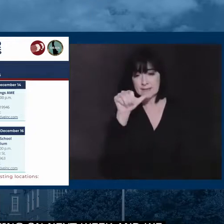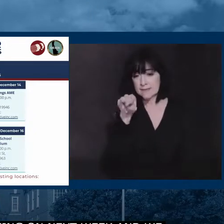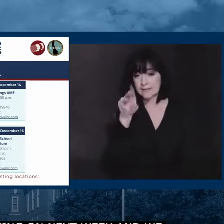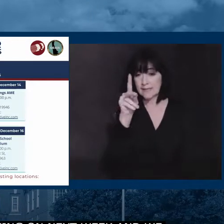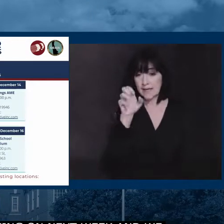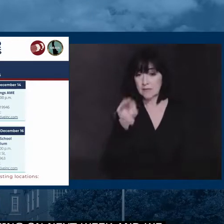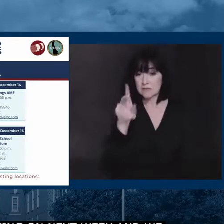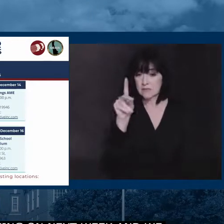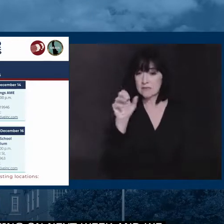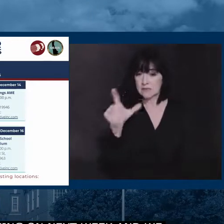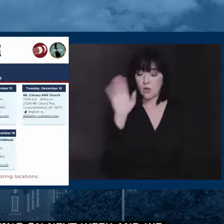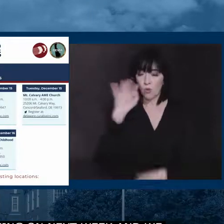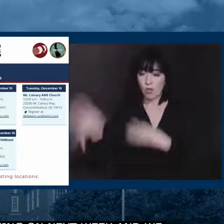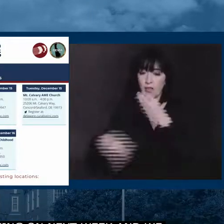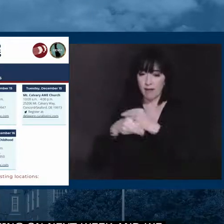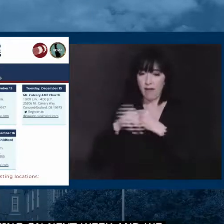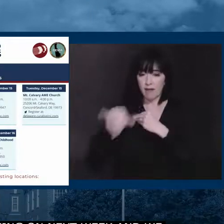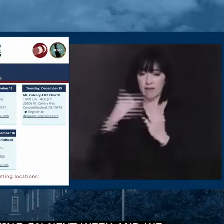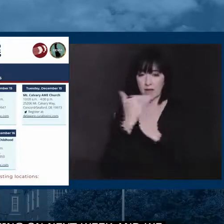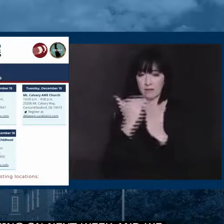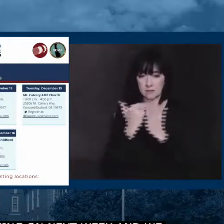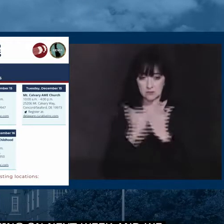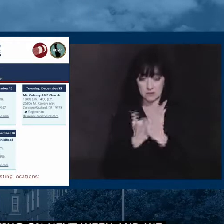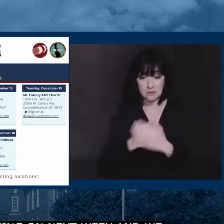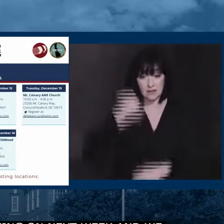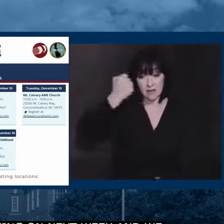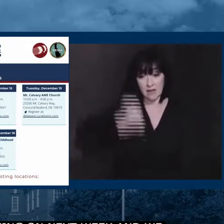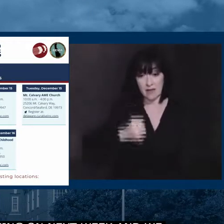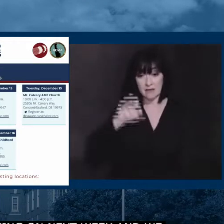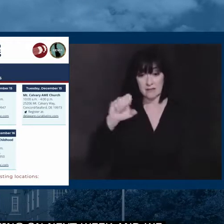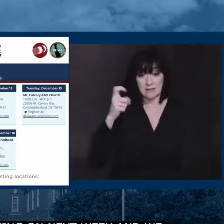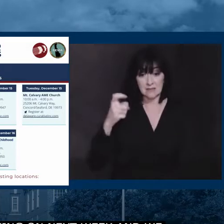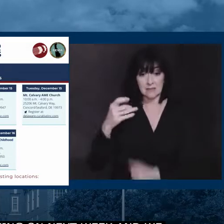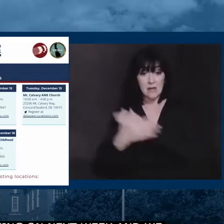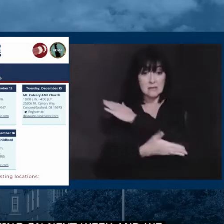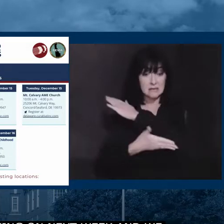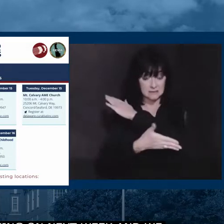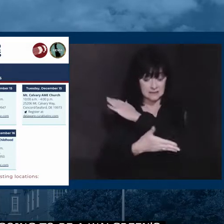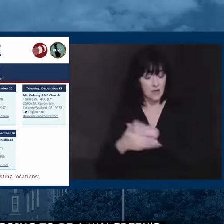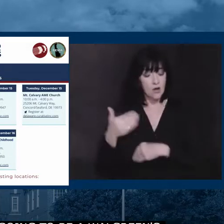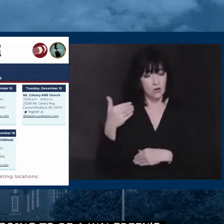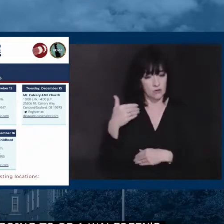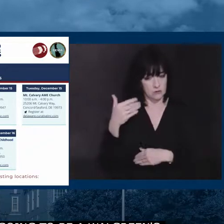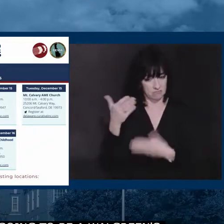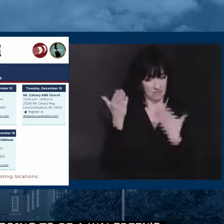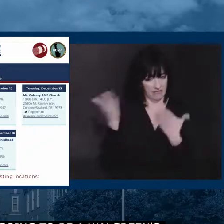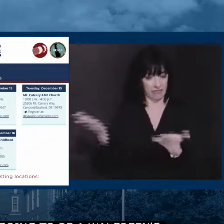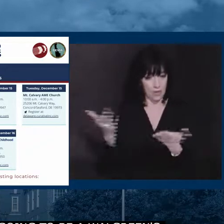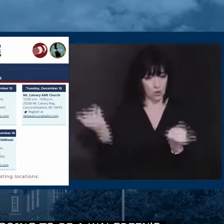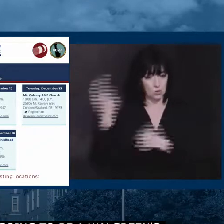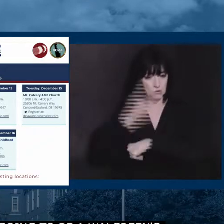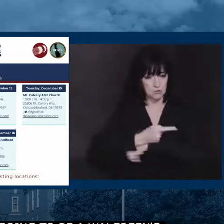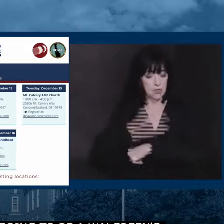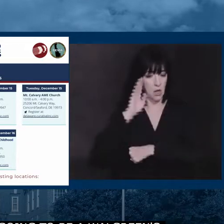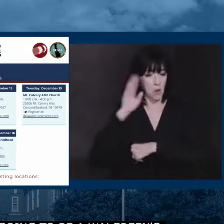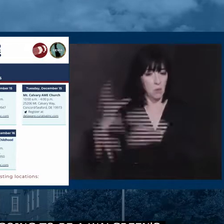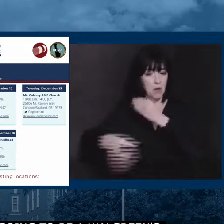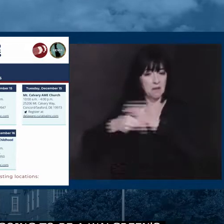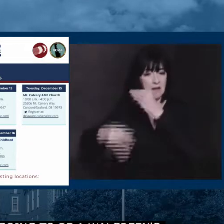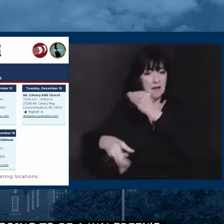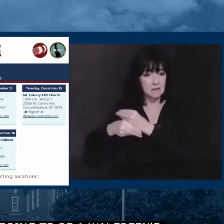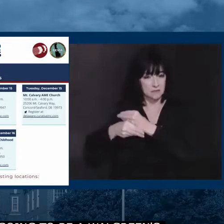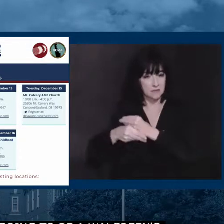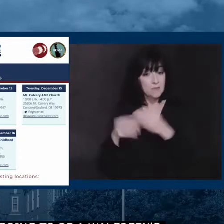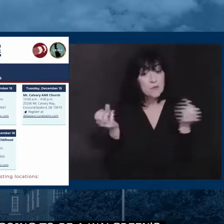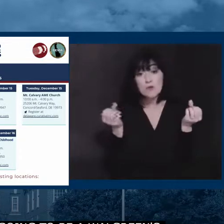this week. And Sussex County, we're down there today. We'll be there the rest of the week as well for different sites. So a lot